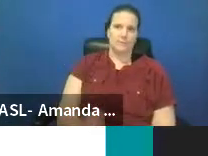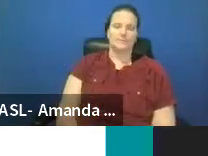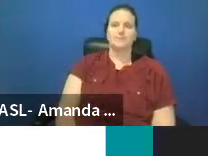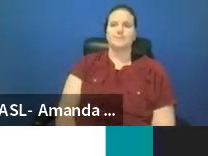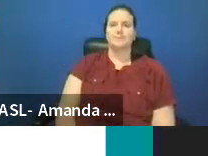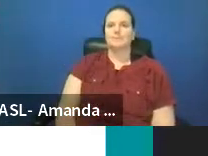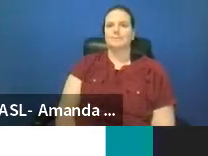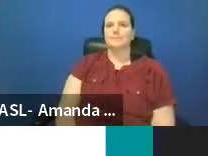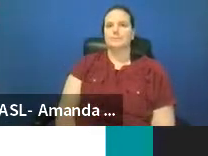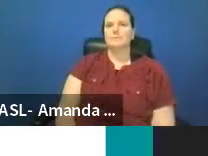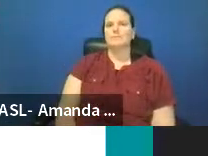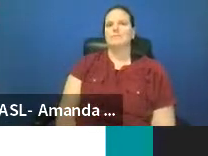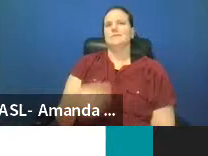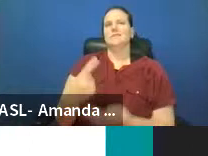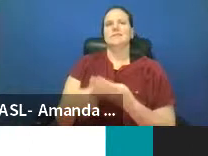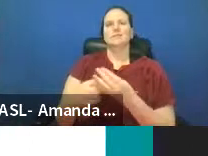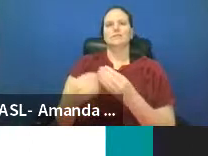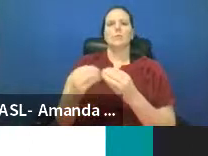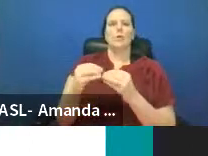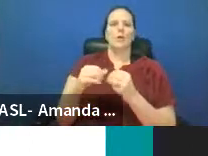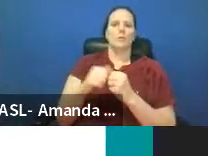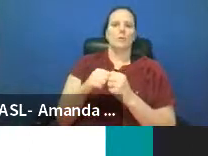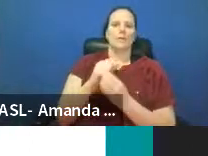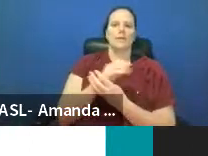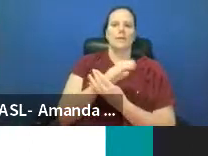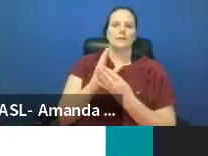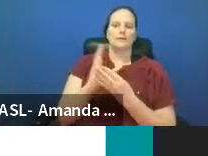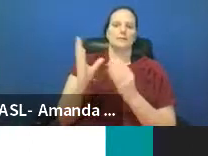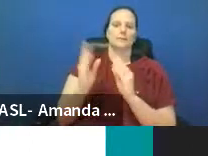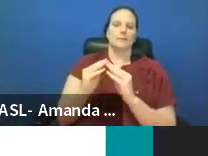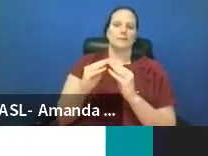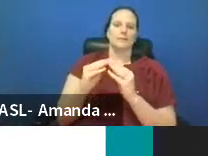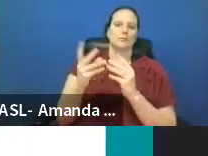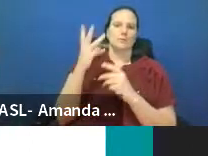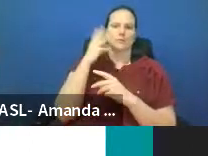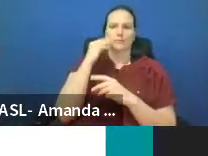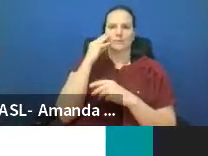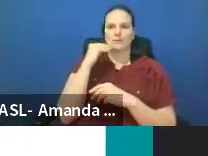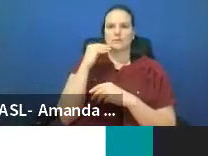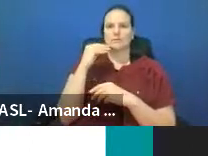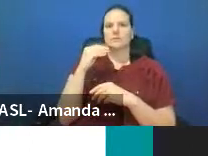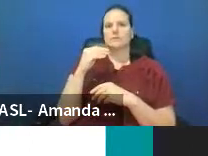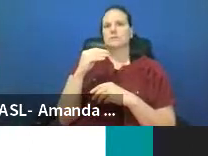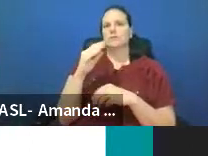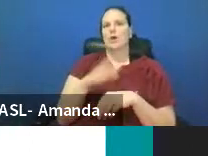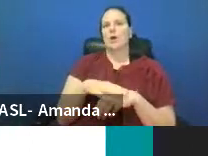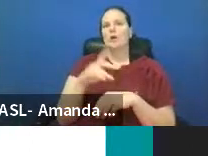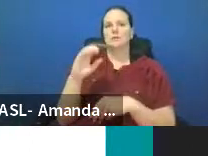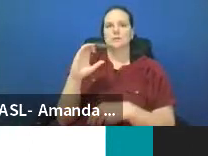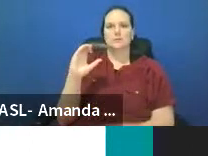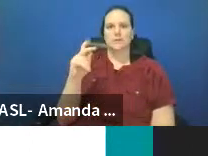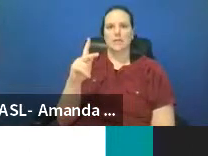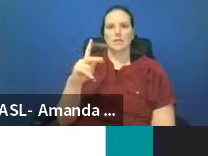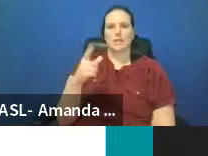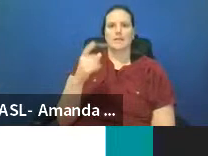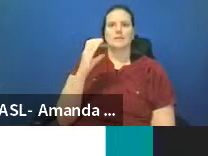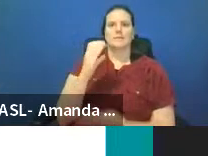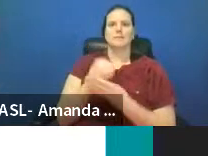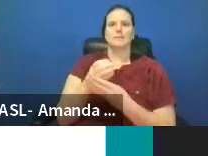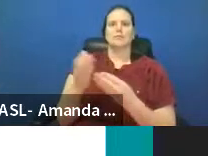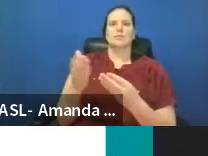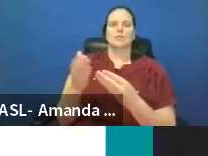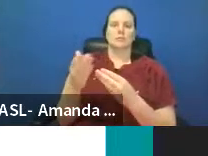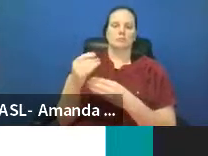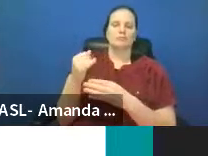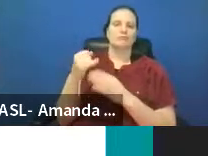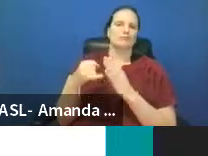discuss more as we go through these meetings, the experience on deck. And the image here is a